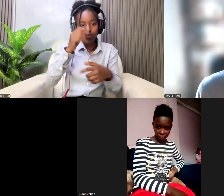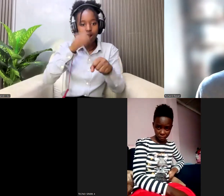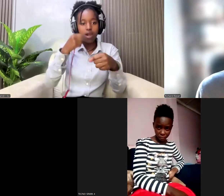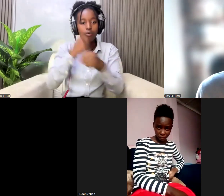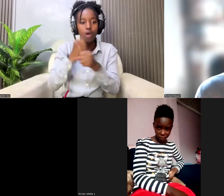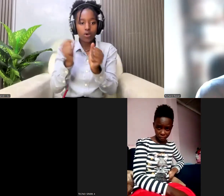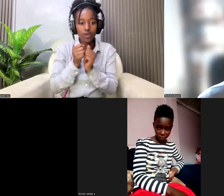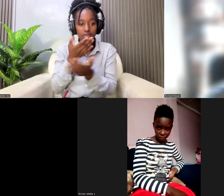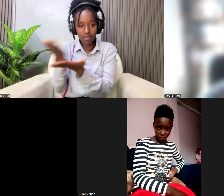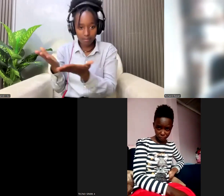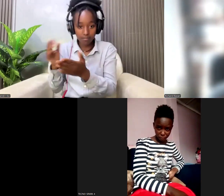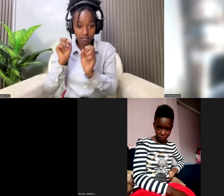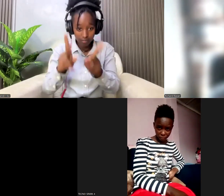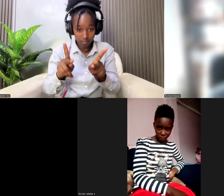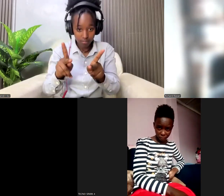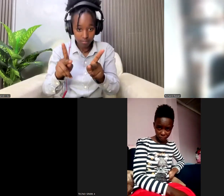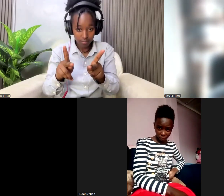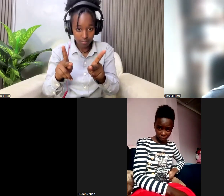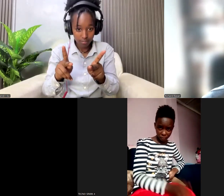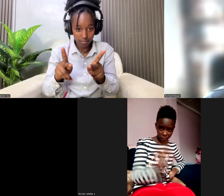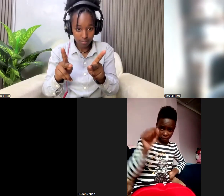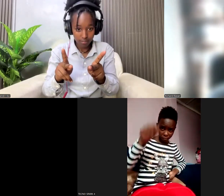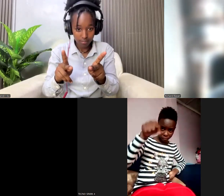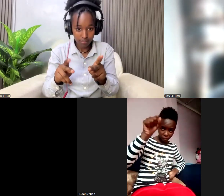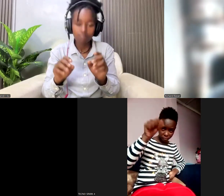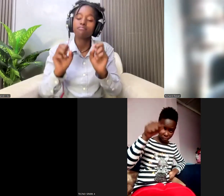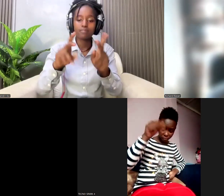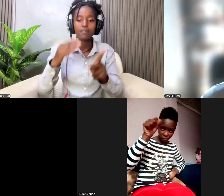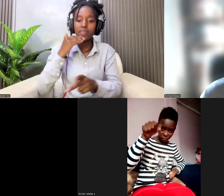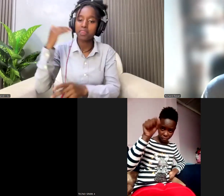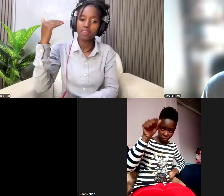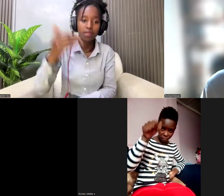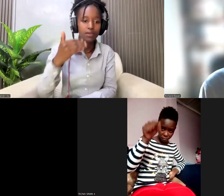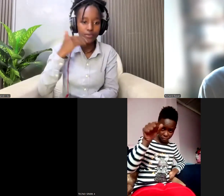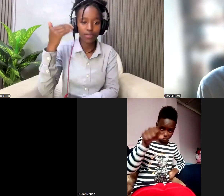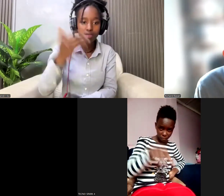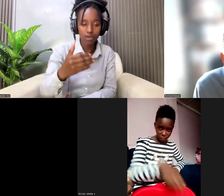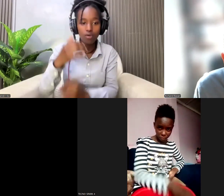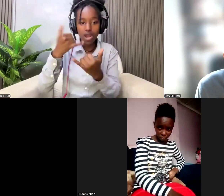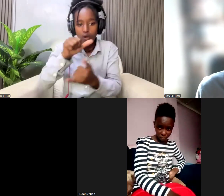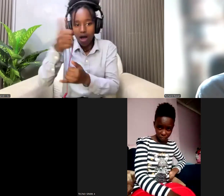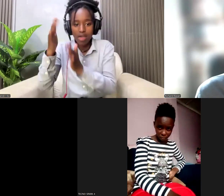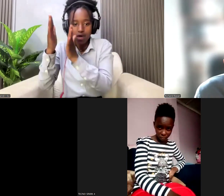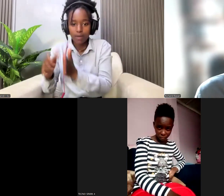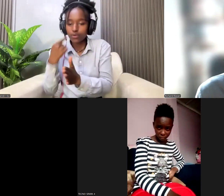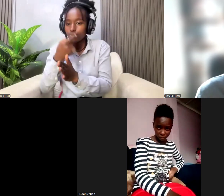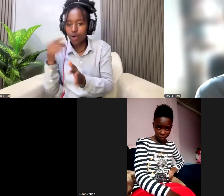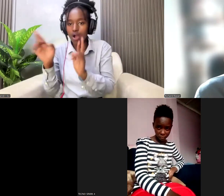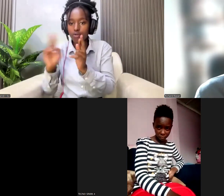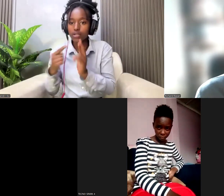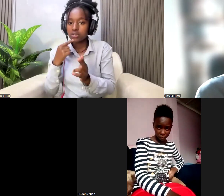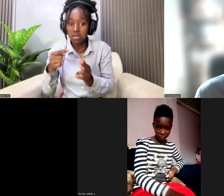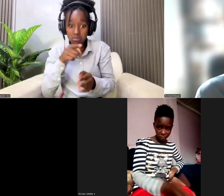Thank you. I had someone else who said they wanted to speak. Do you have anything else to say, or are you